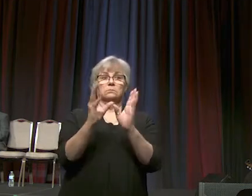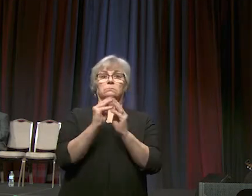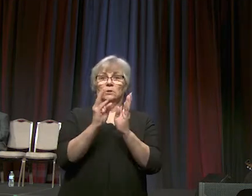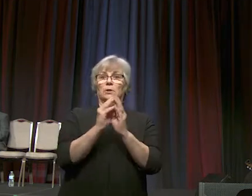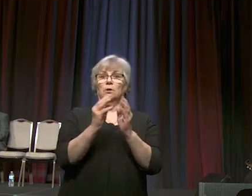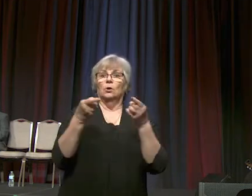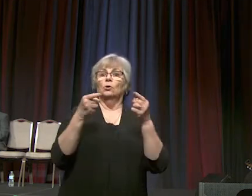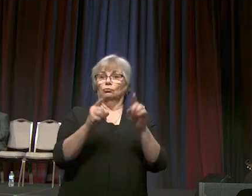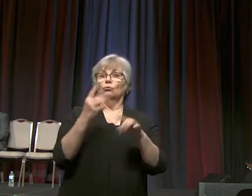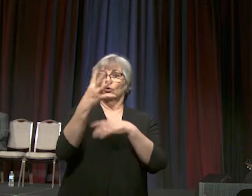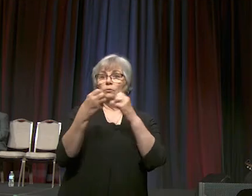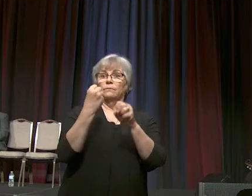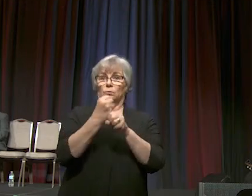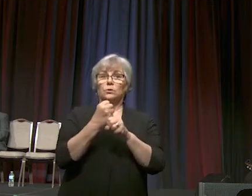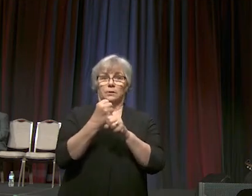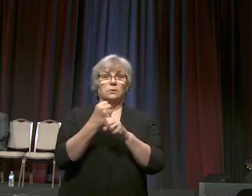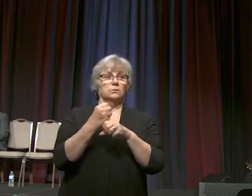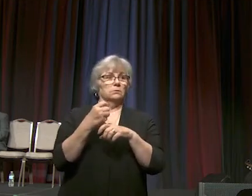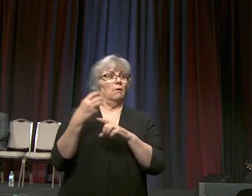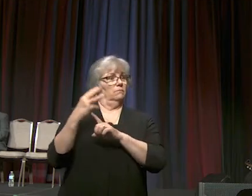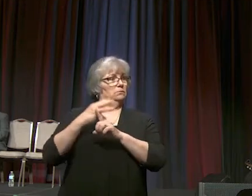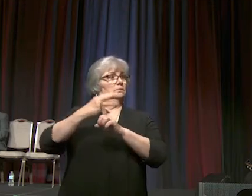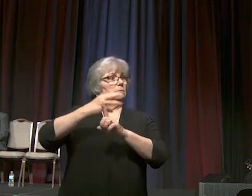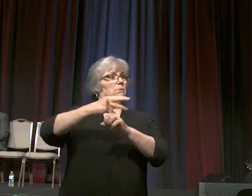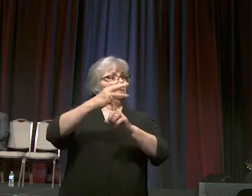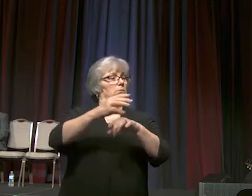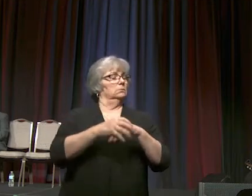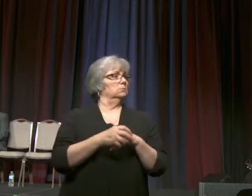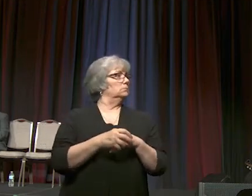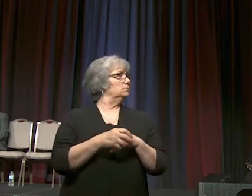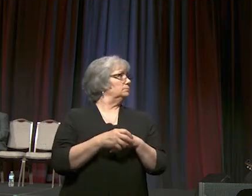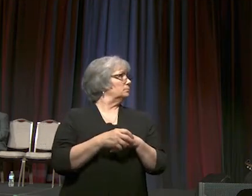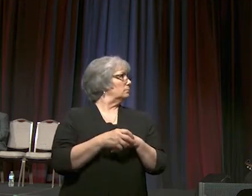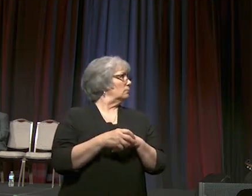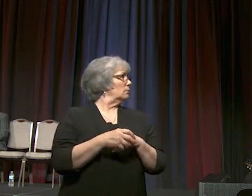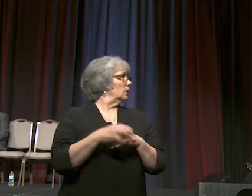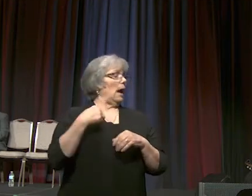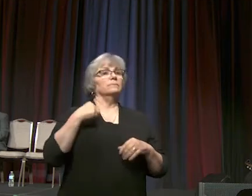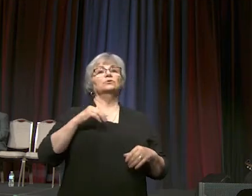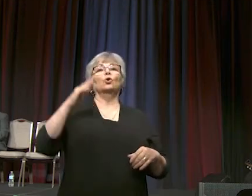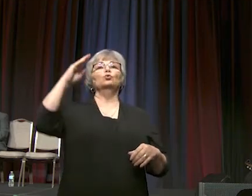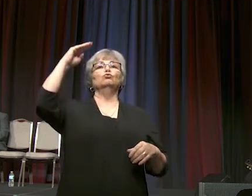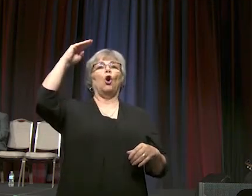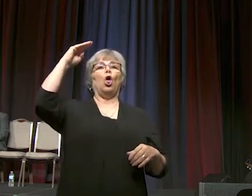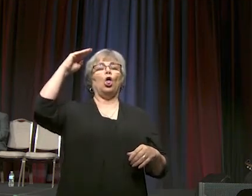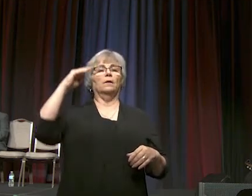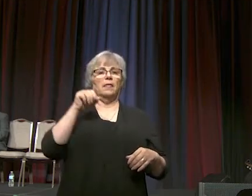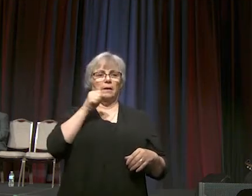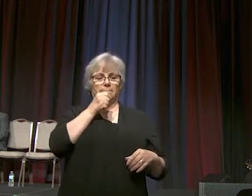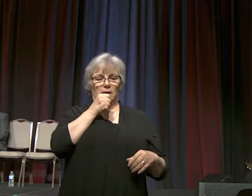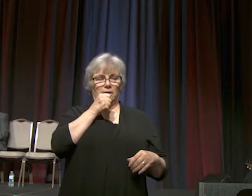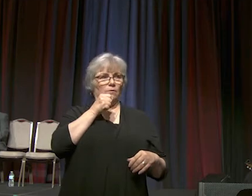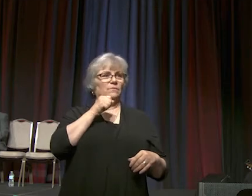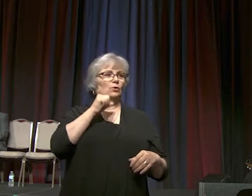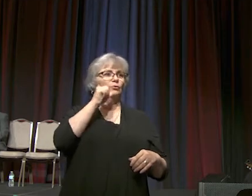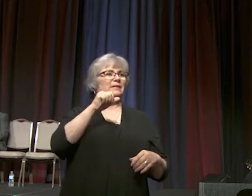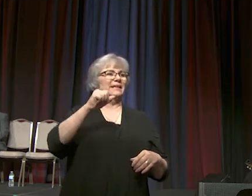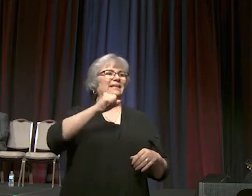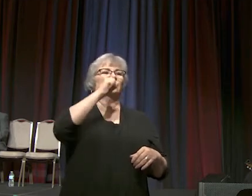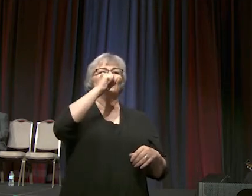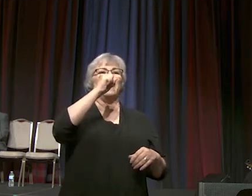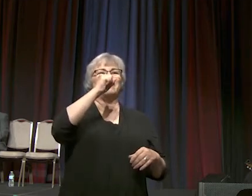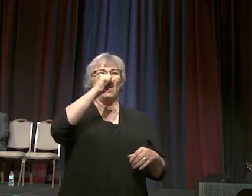the quadrennium. And see, I'm so tall that the microphone didn't reach my